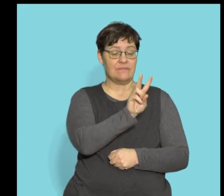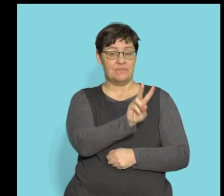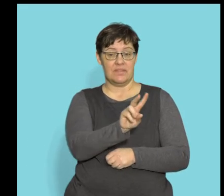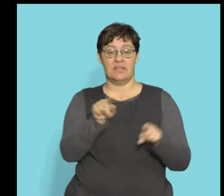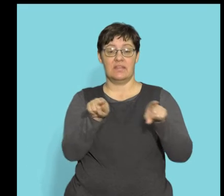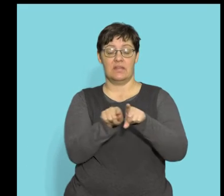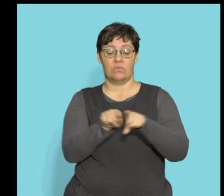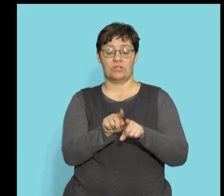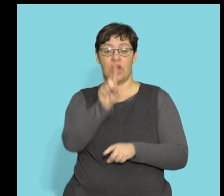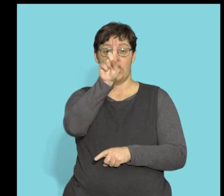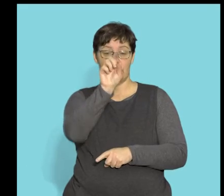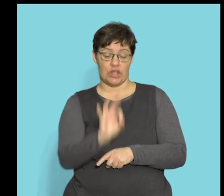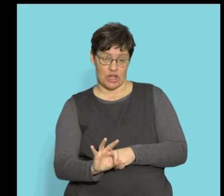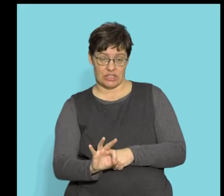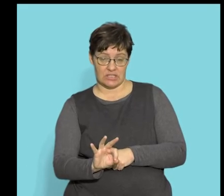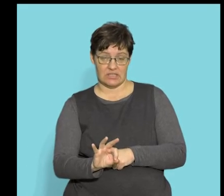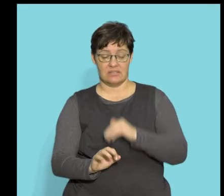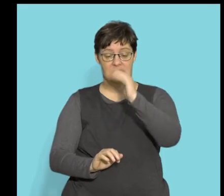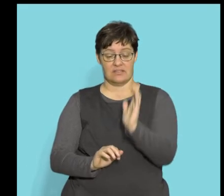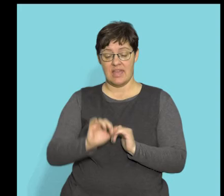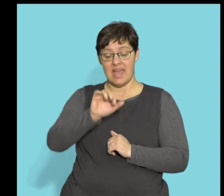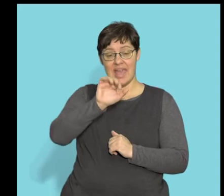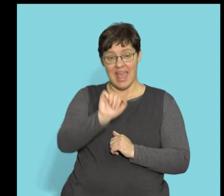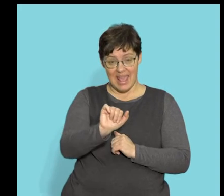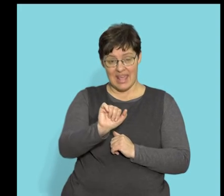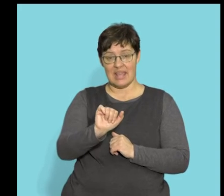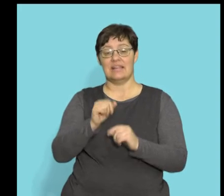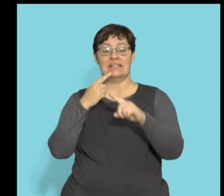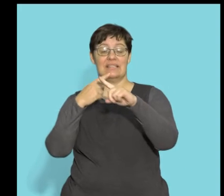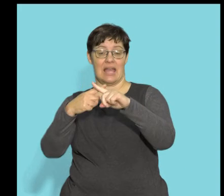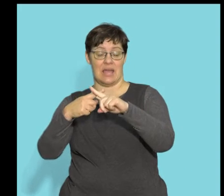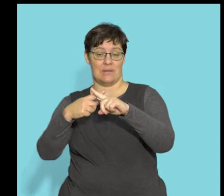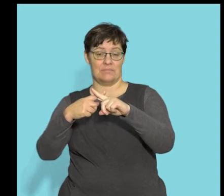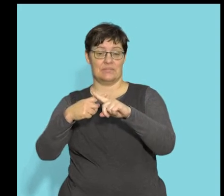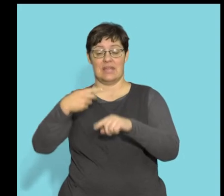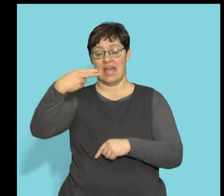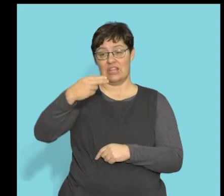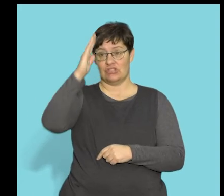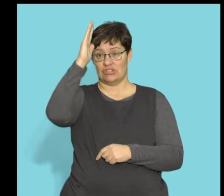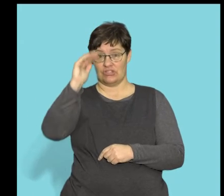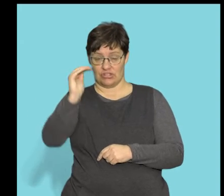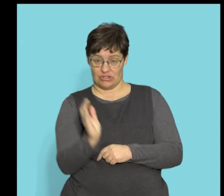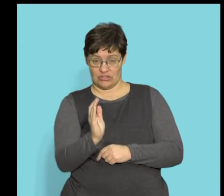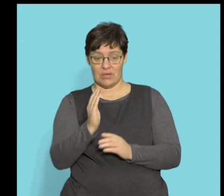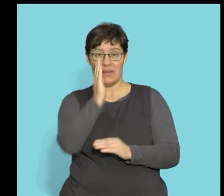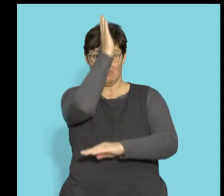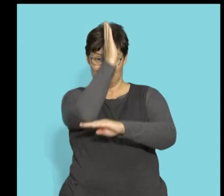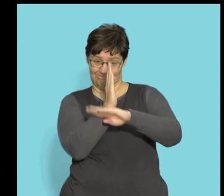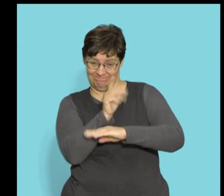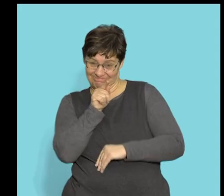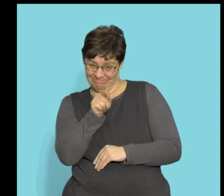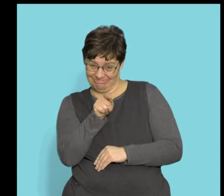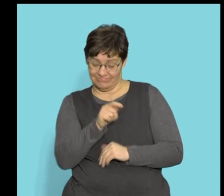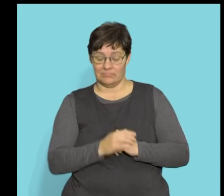1/3 times the area of the base multiplied by the perpendicular height.